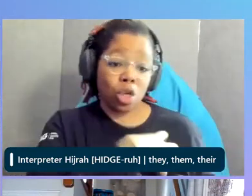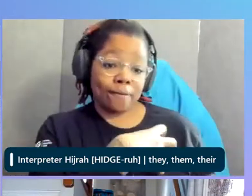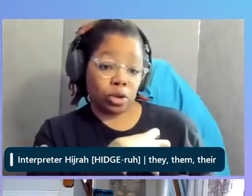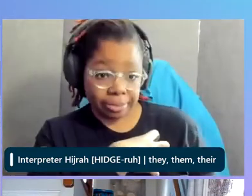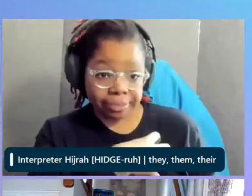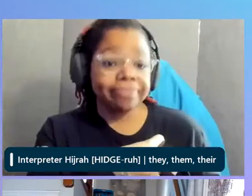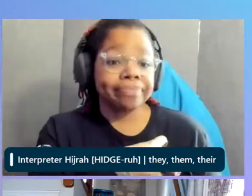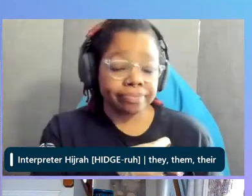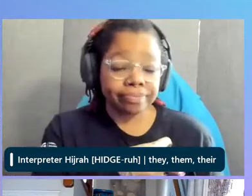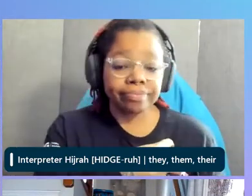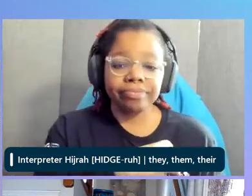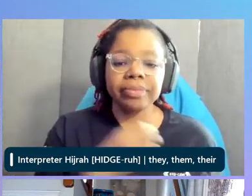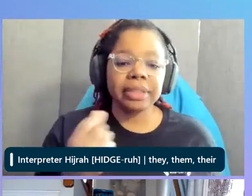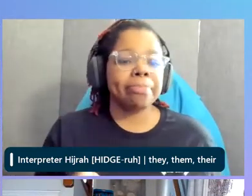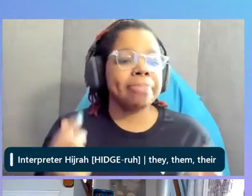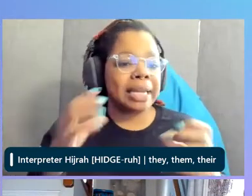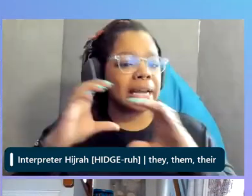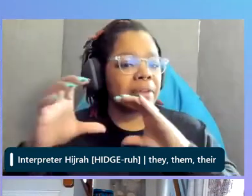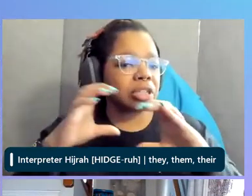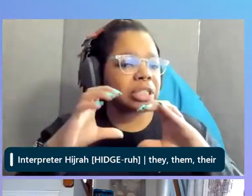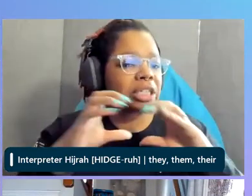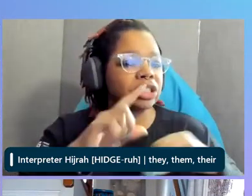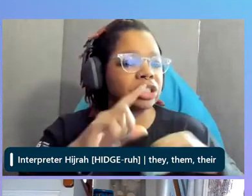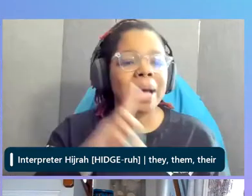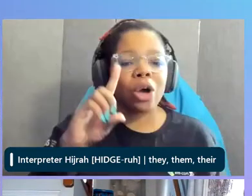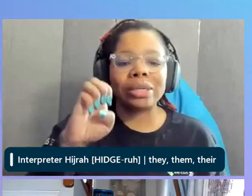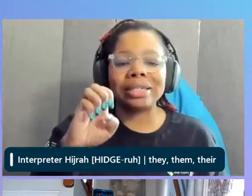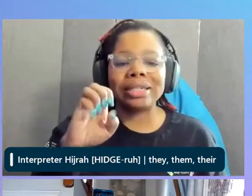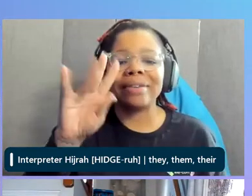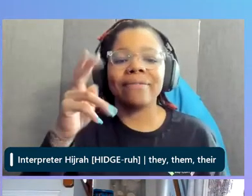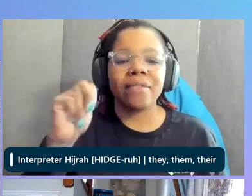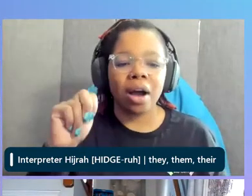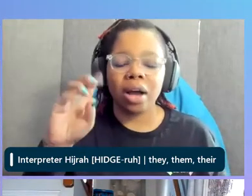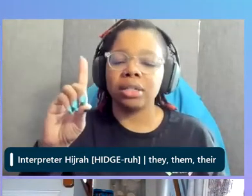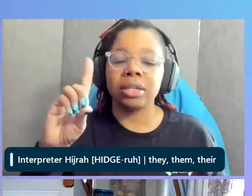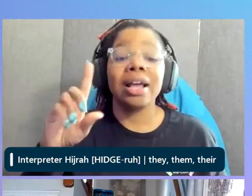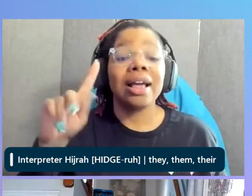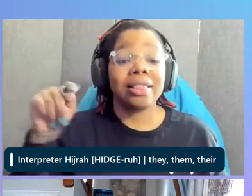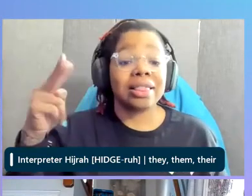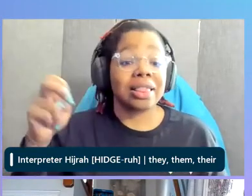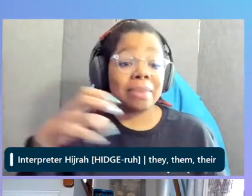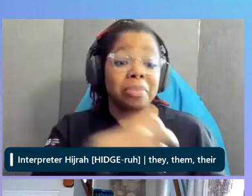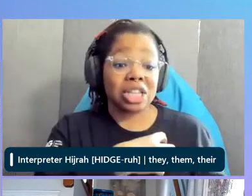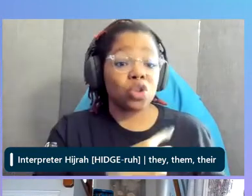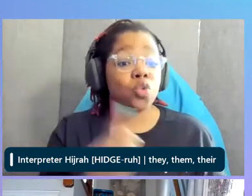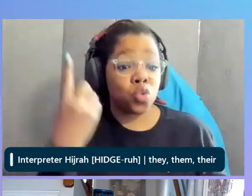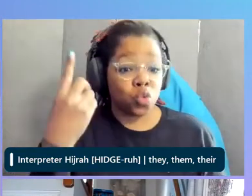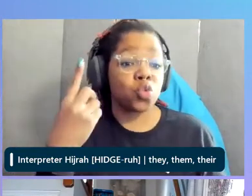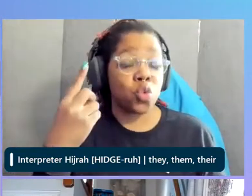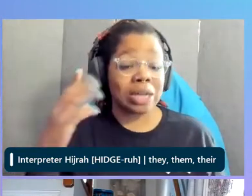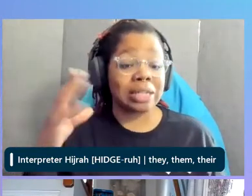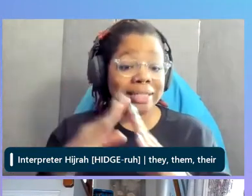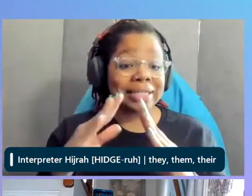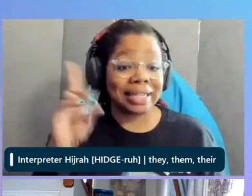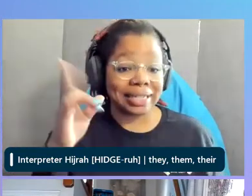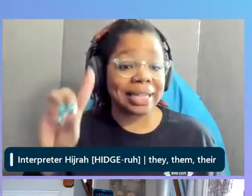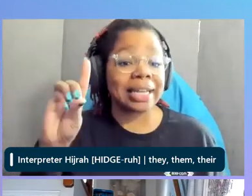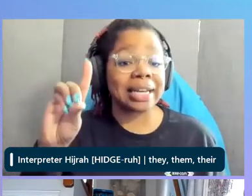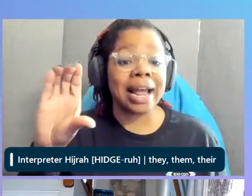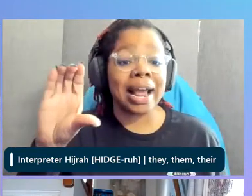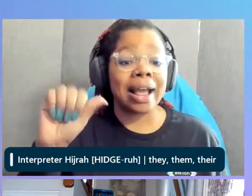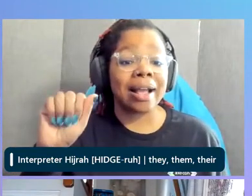enforcement. There are a lot of conversations about defund the police. There is a city that basically did it. Camden, New Jersey had a